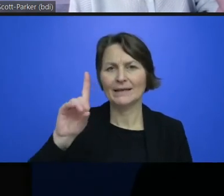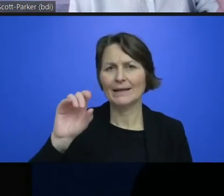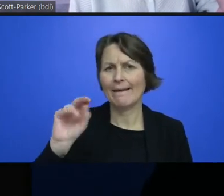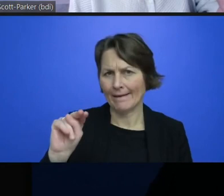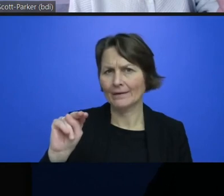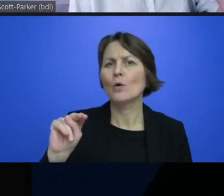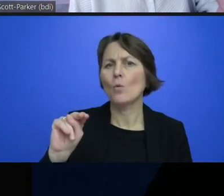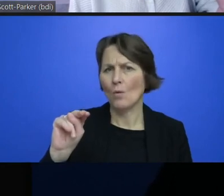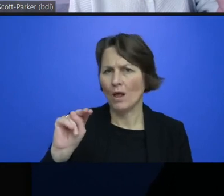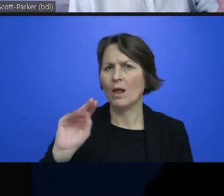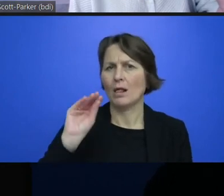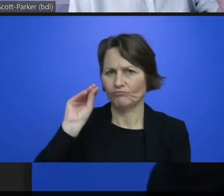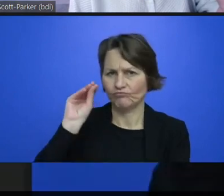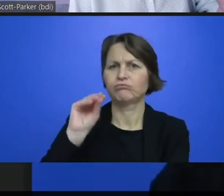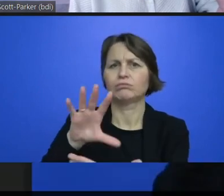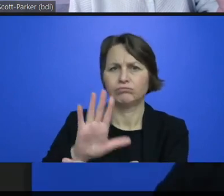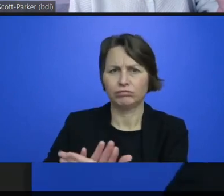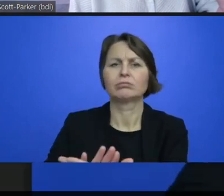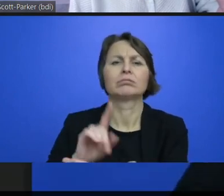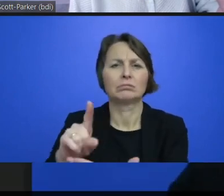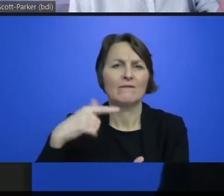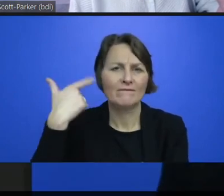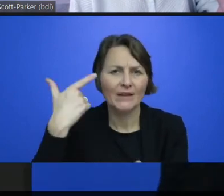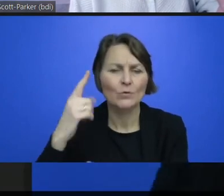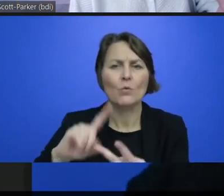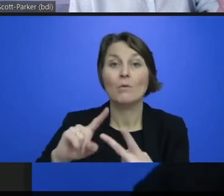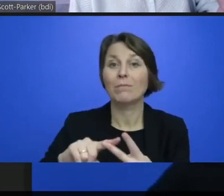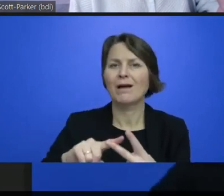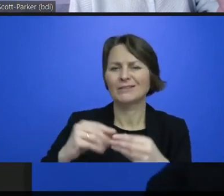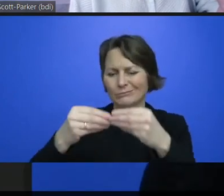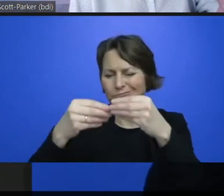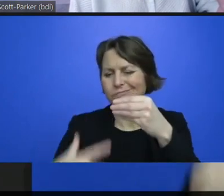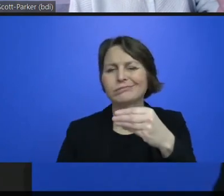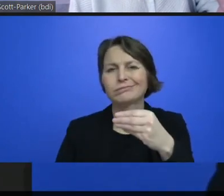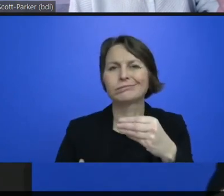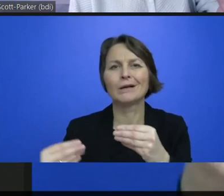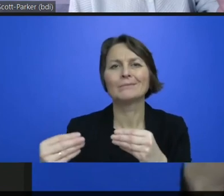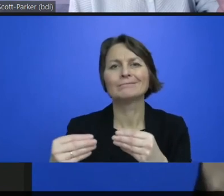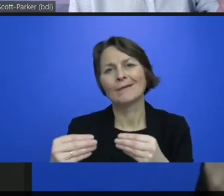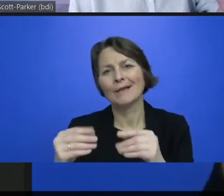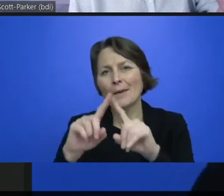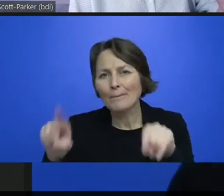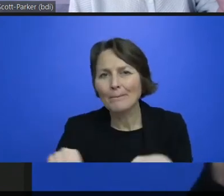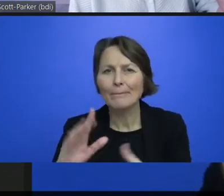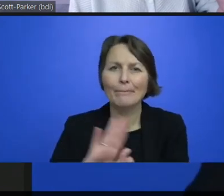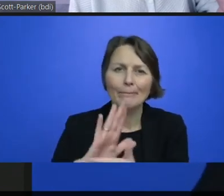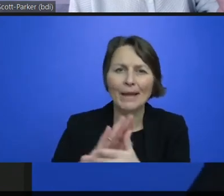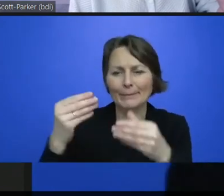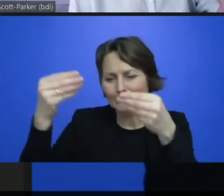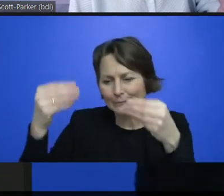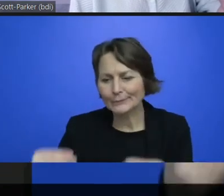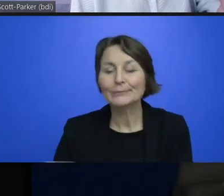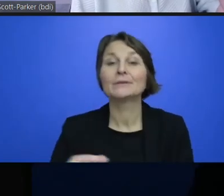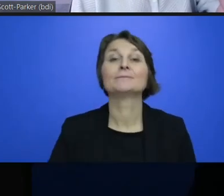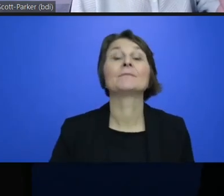this video as well as the different white papers and documents that we have managed. The ILO is involved